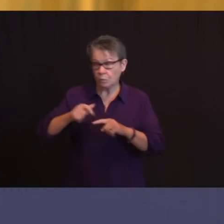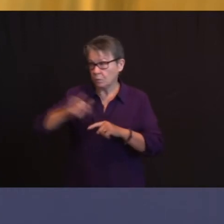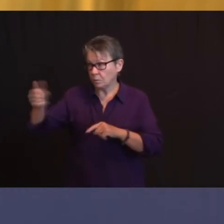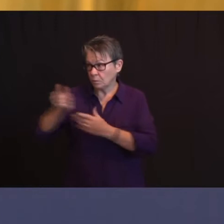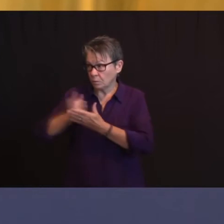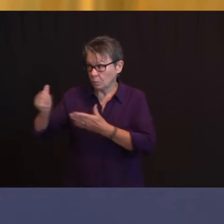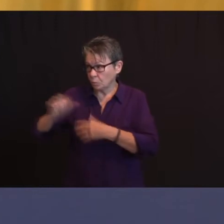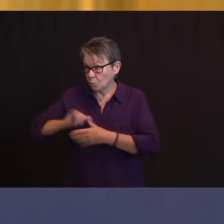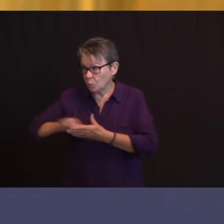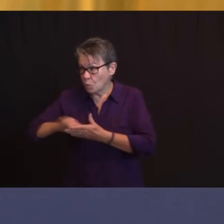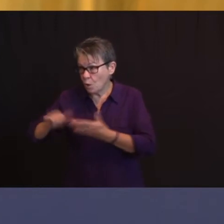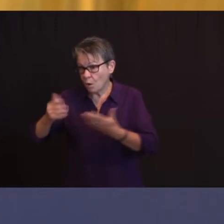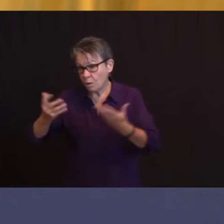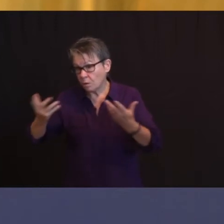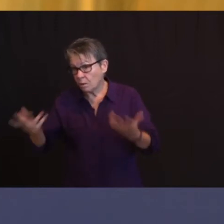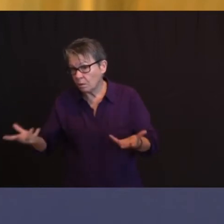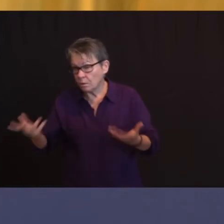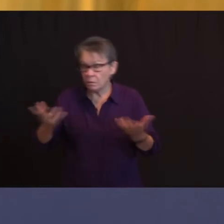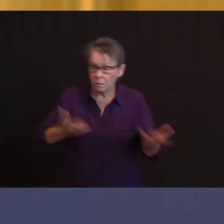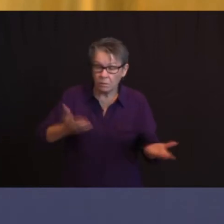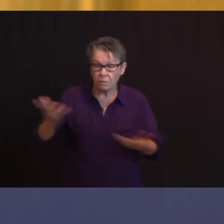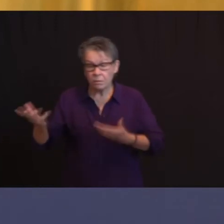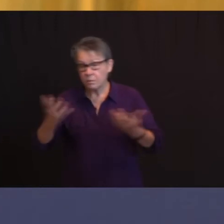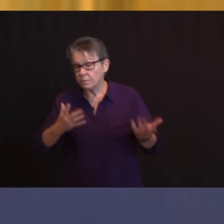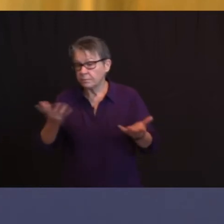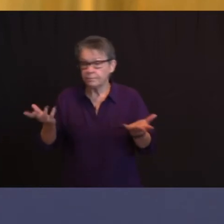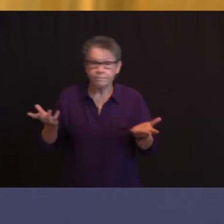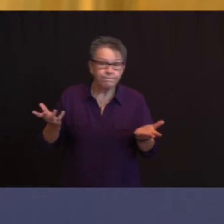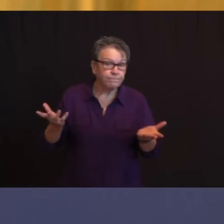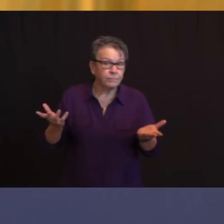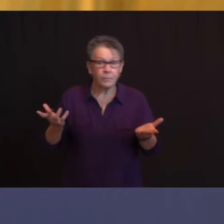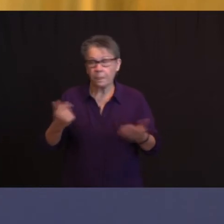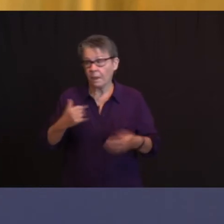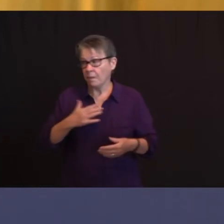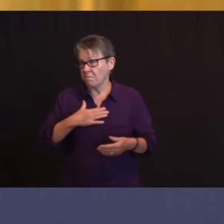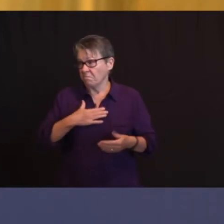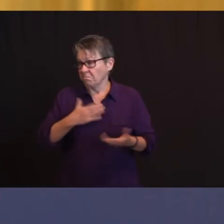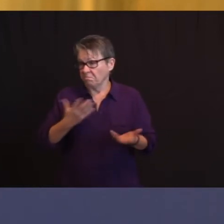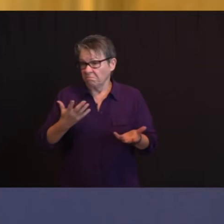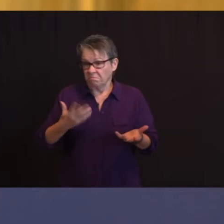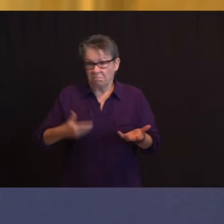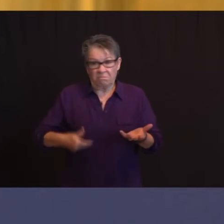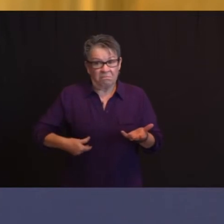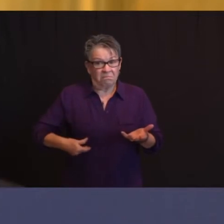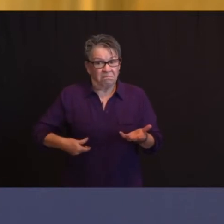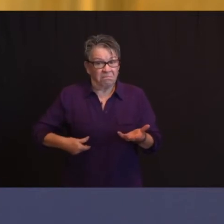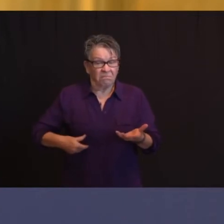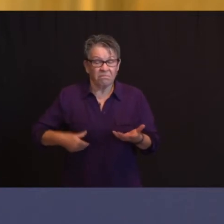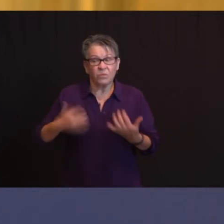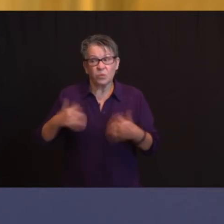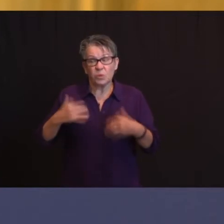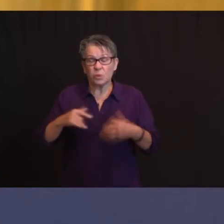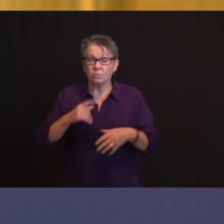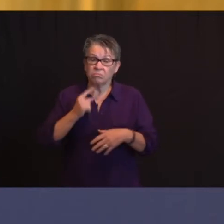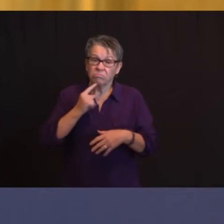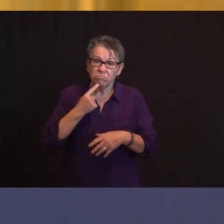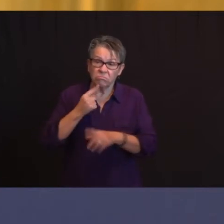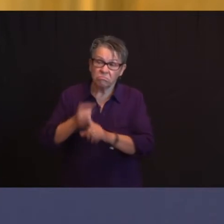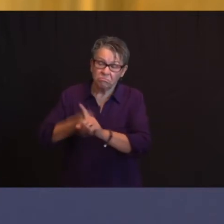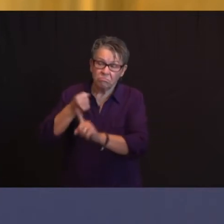to a different destination for work, my guess is that would have an impact. And it's no surprise that